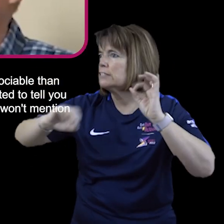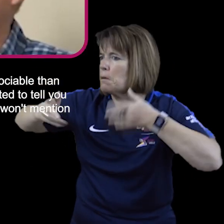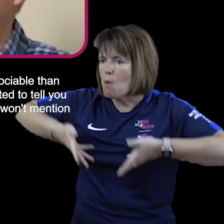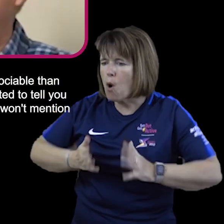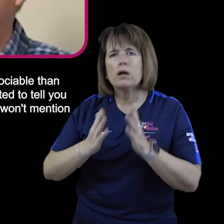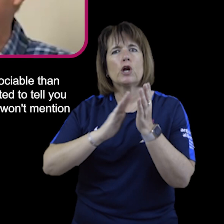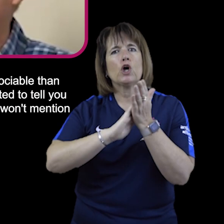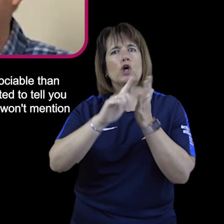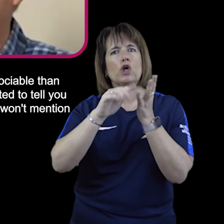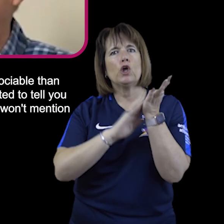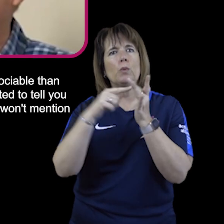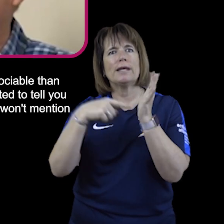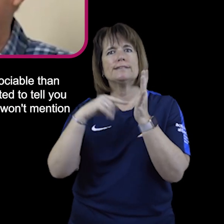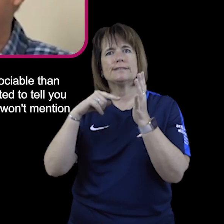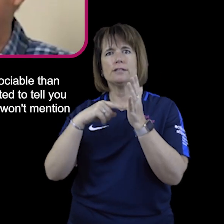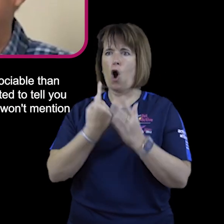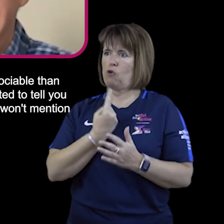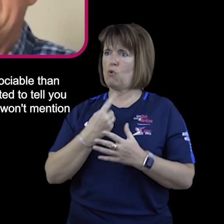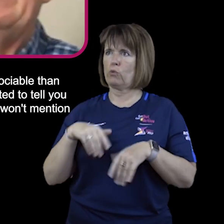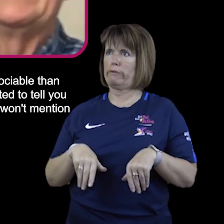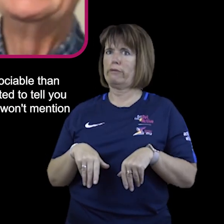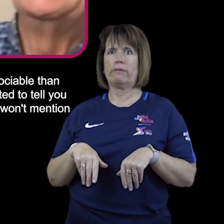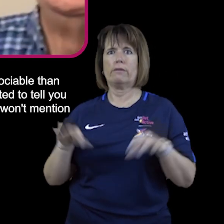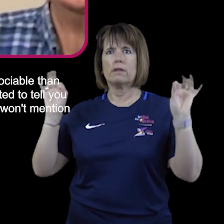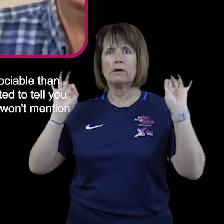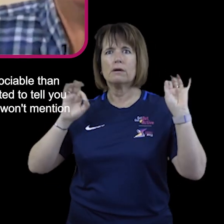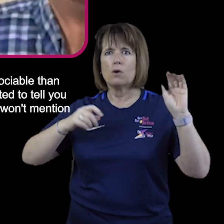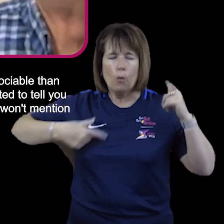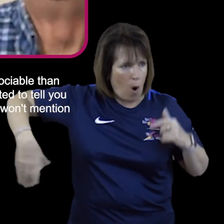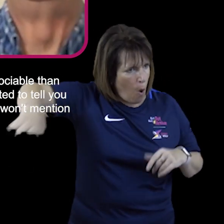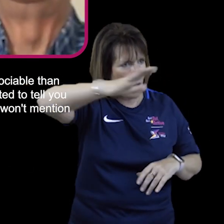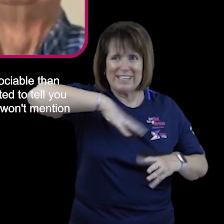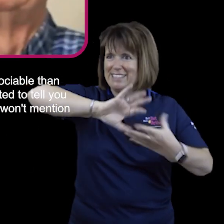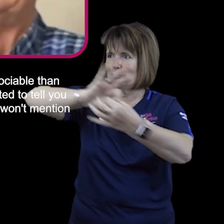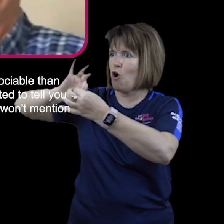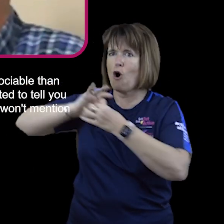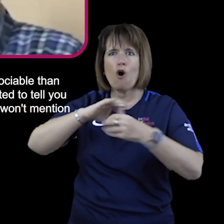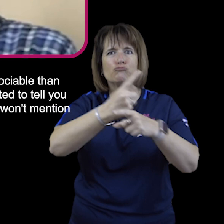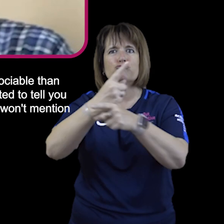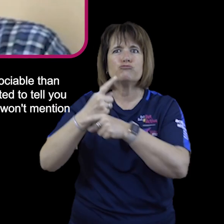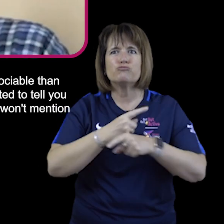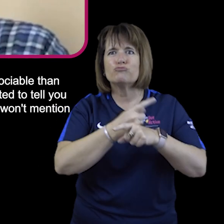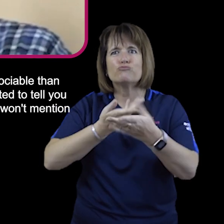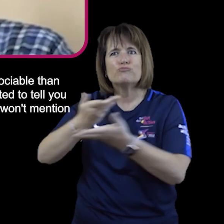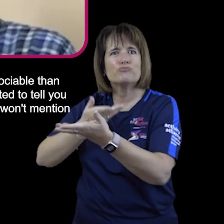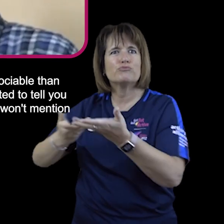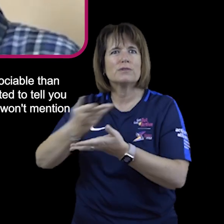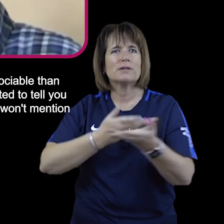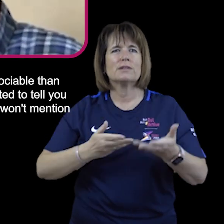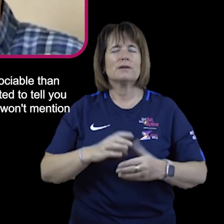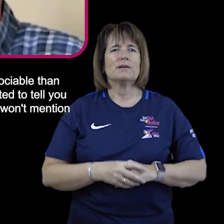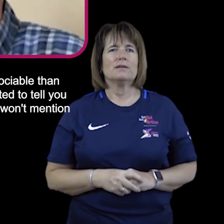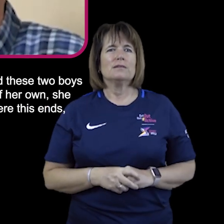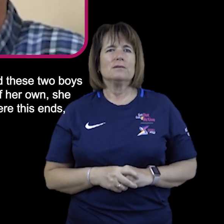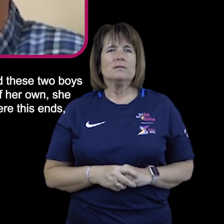I wanted to tell you another story about the kids, because Max and Toby turned up, and one of the women, I won't mention her name, was feeling a